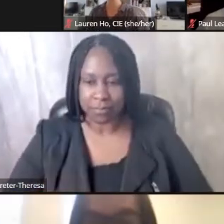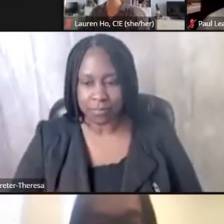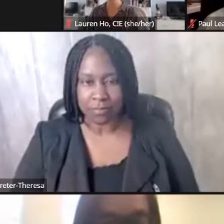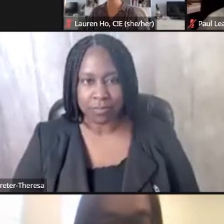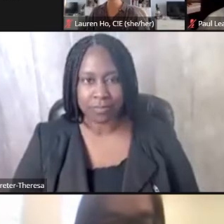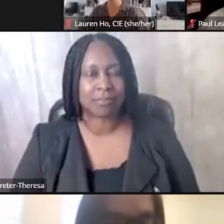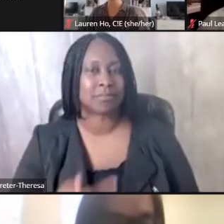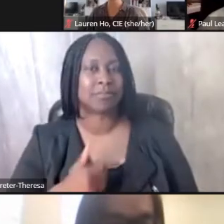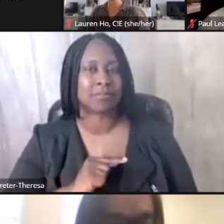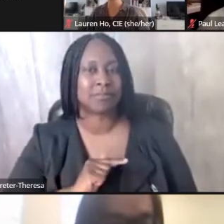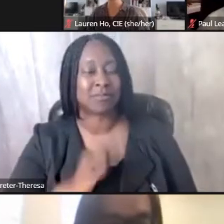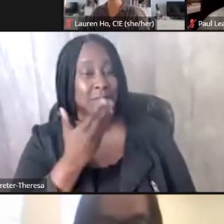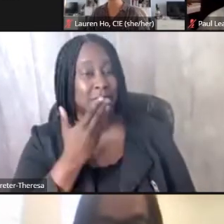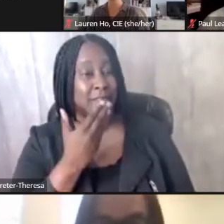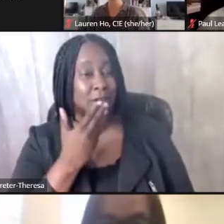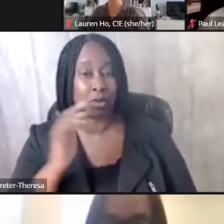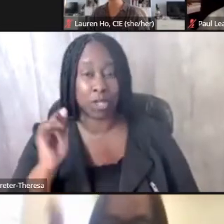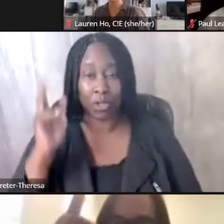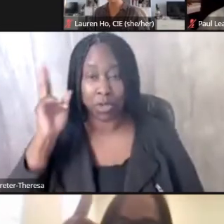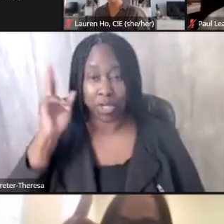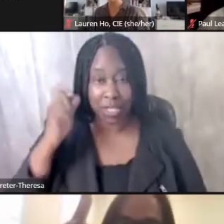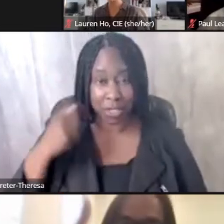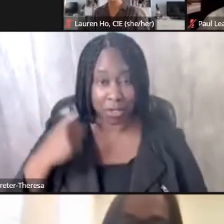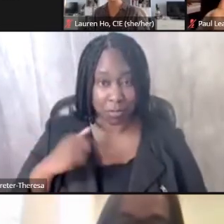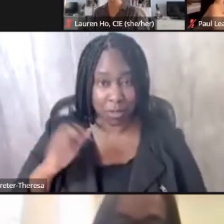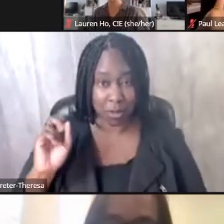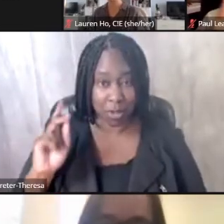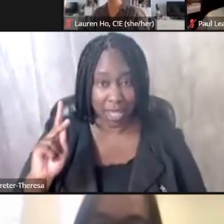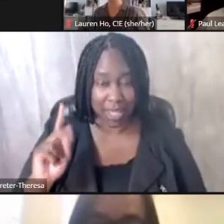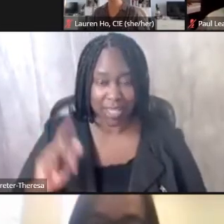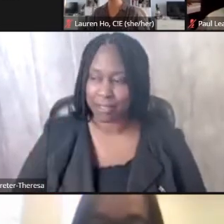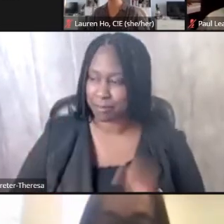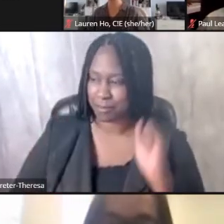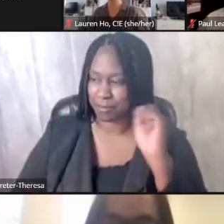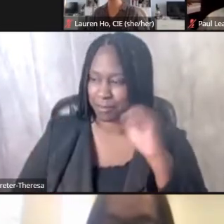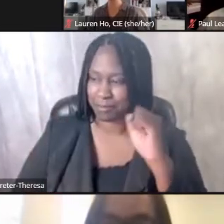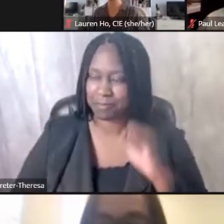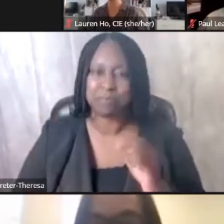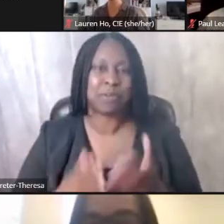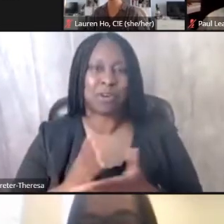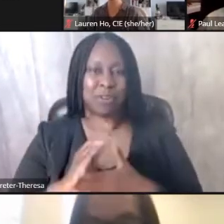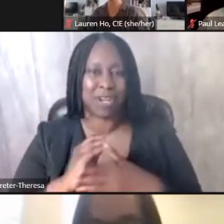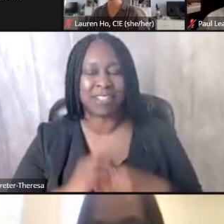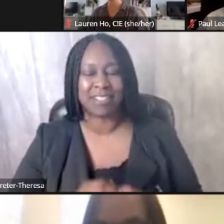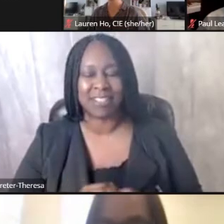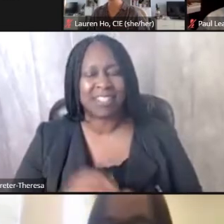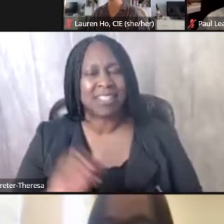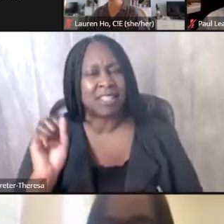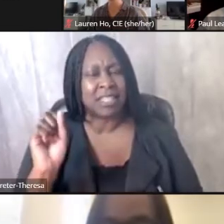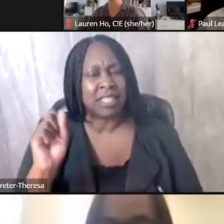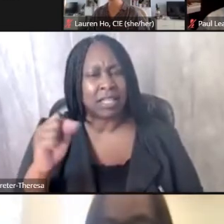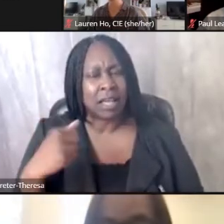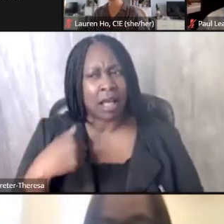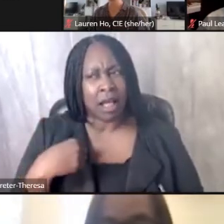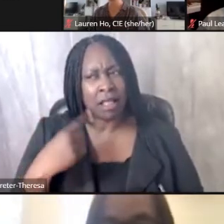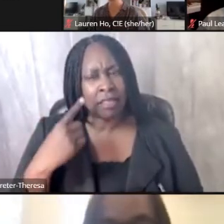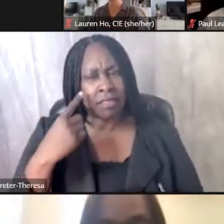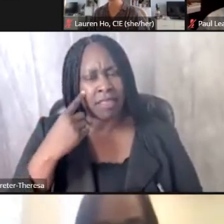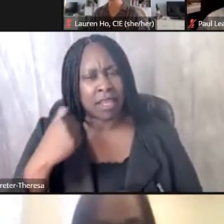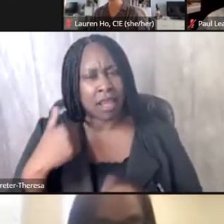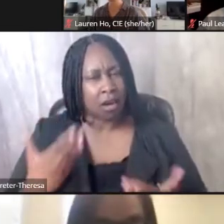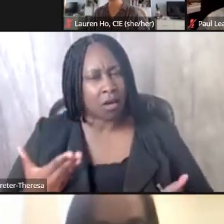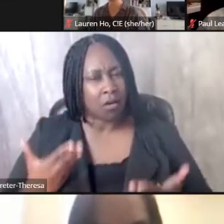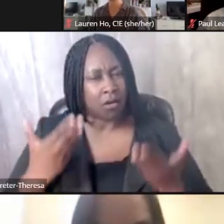Hey, thank you. Can you hear me okay? Yep. All right. Yeah, I think I offer maybe a little bit of a